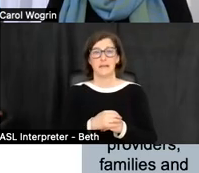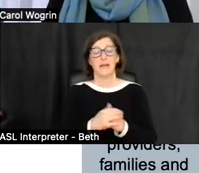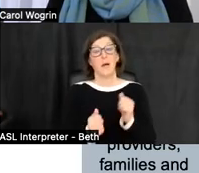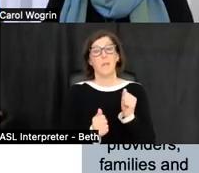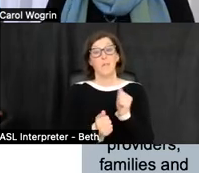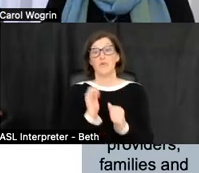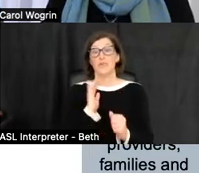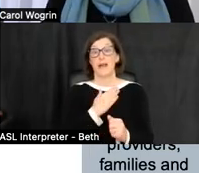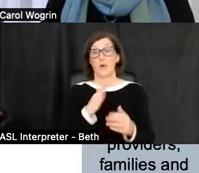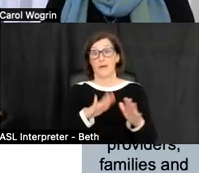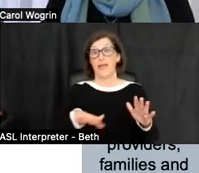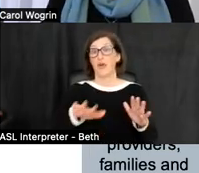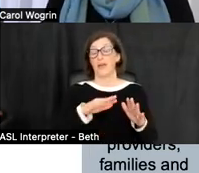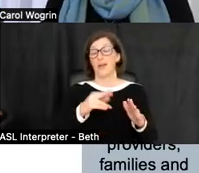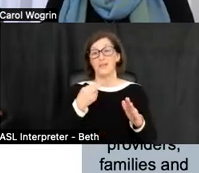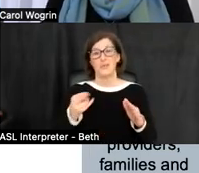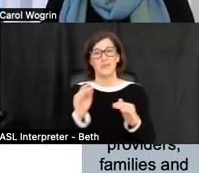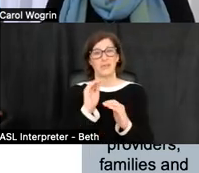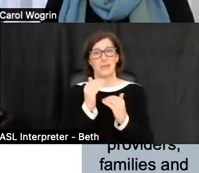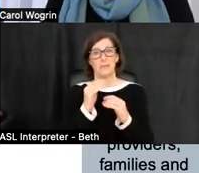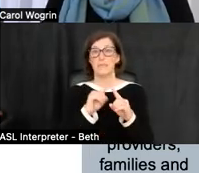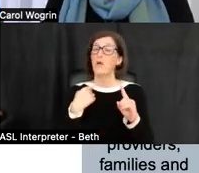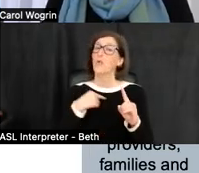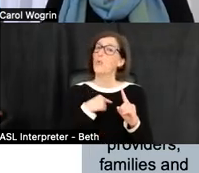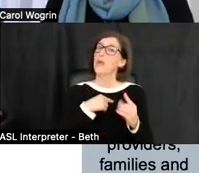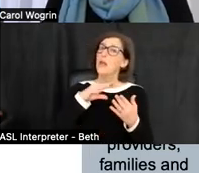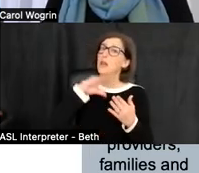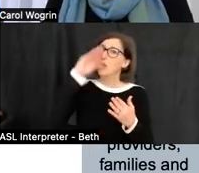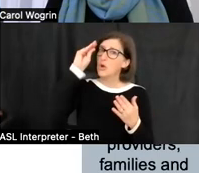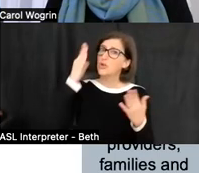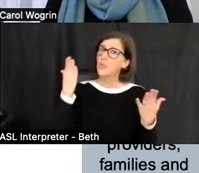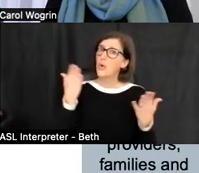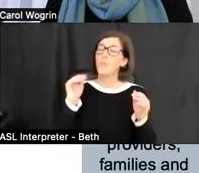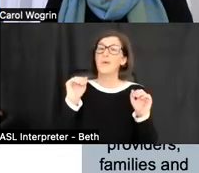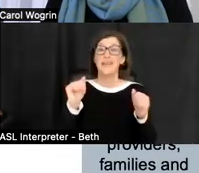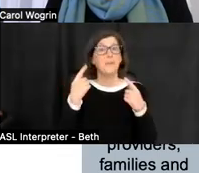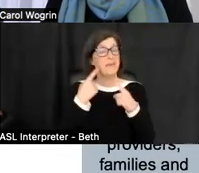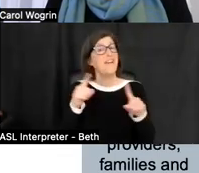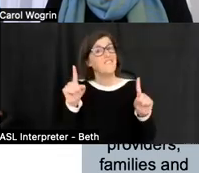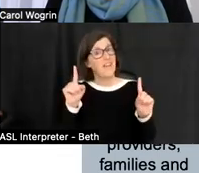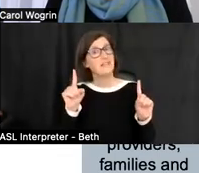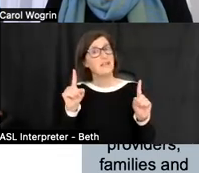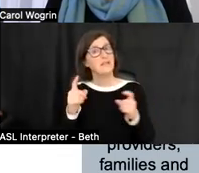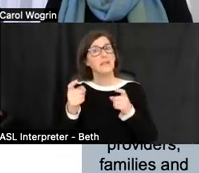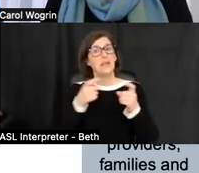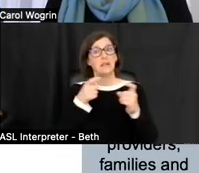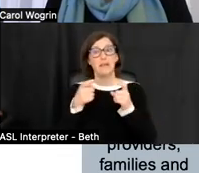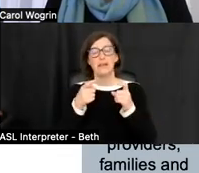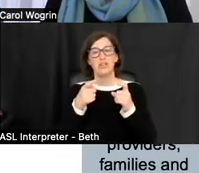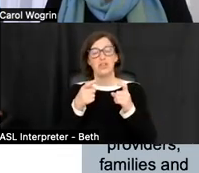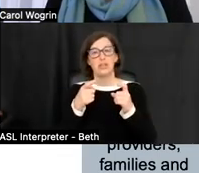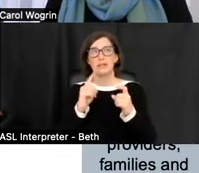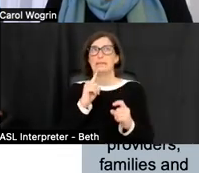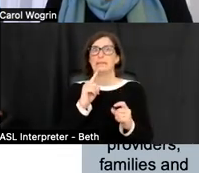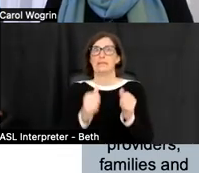area is. And but what we found is that we really can be quite effective in managing even the more